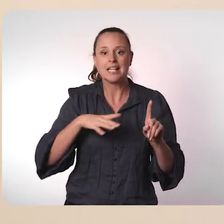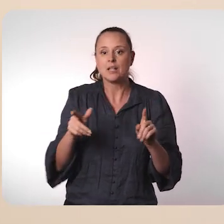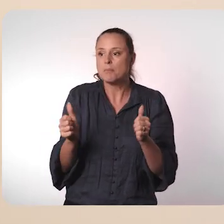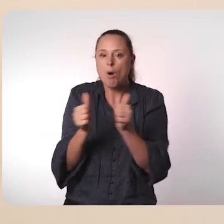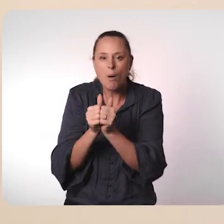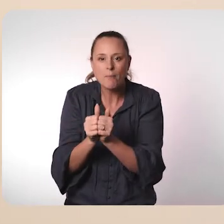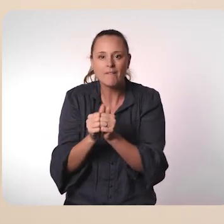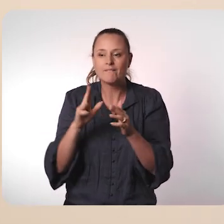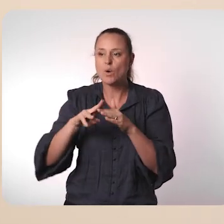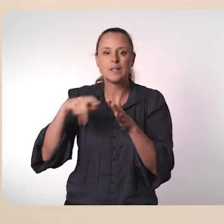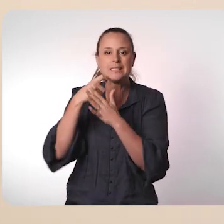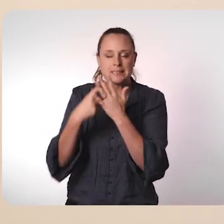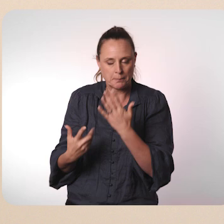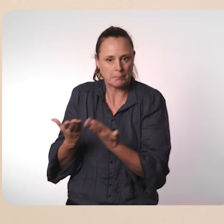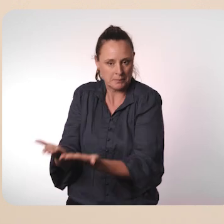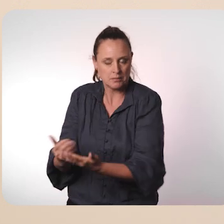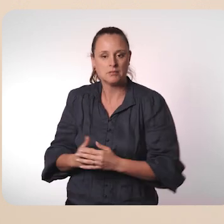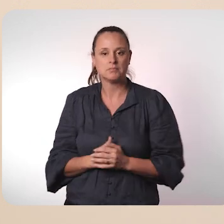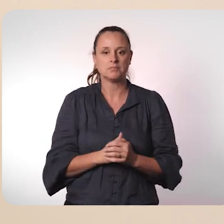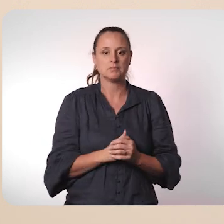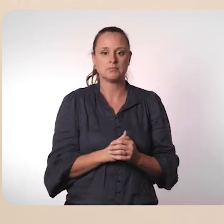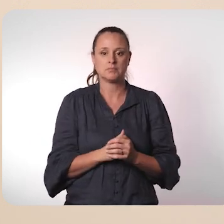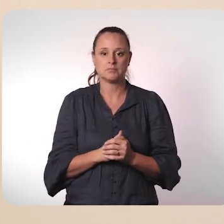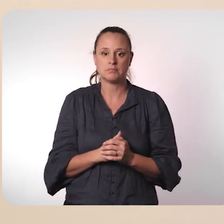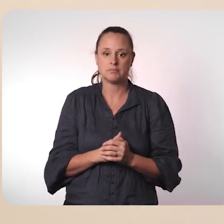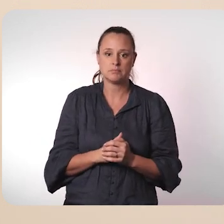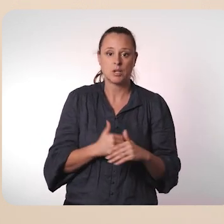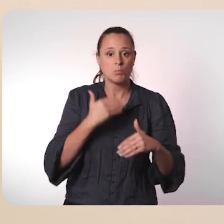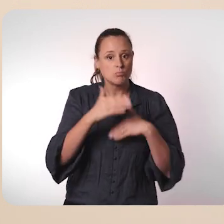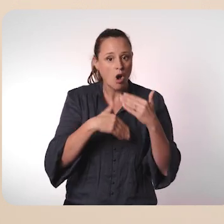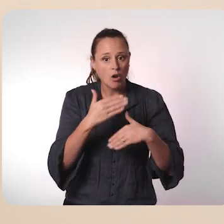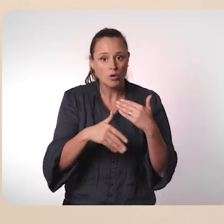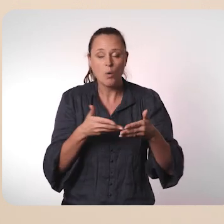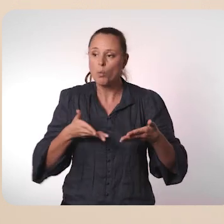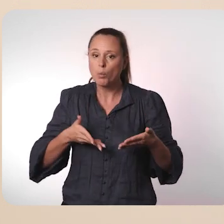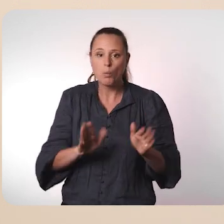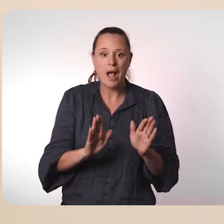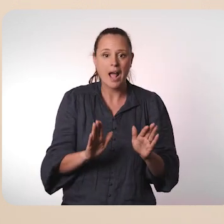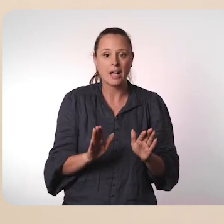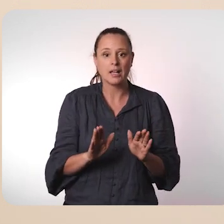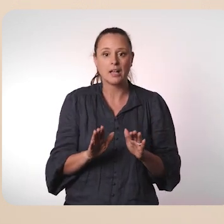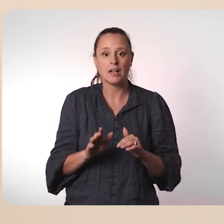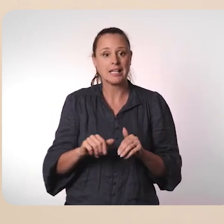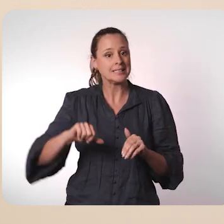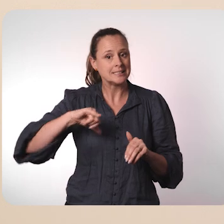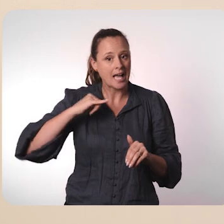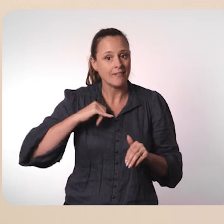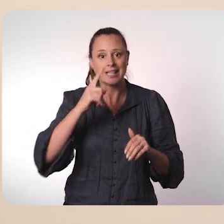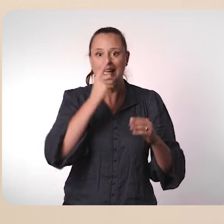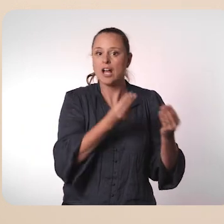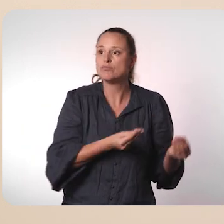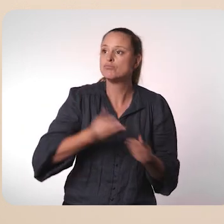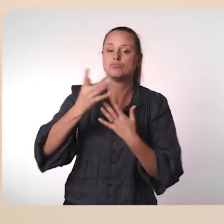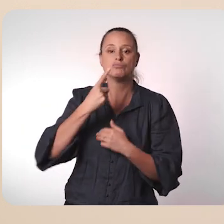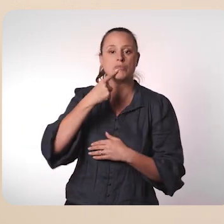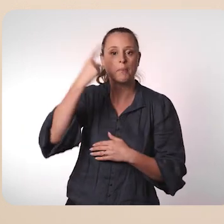process in place for employees to report and share instances of ableism